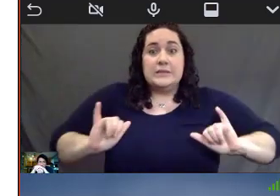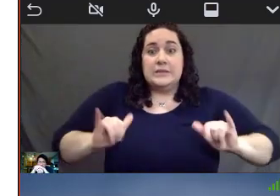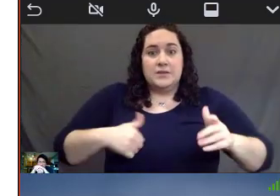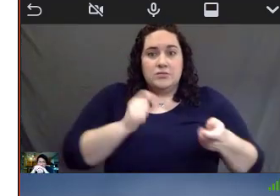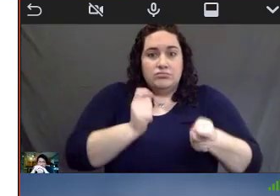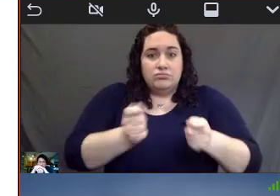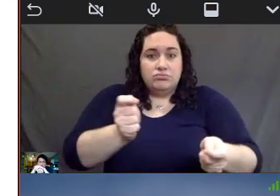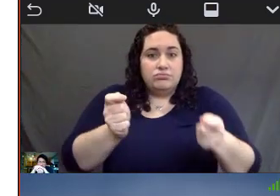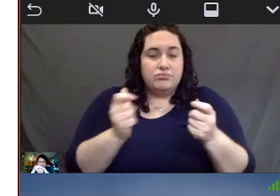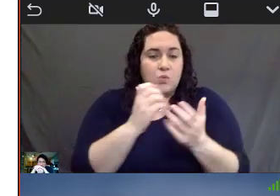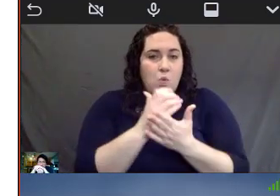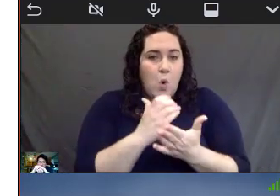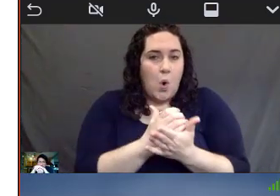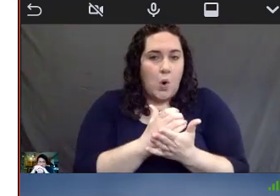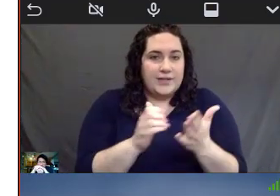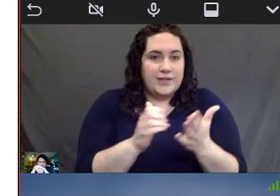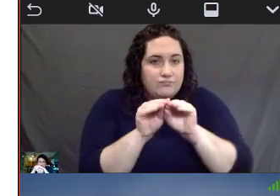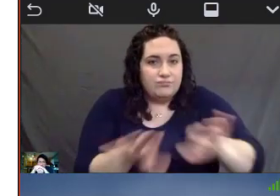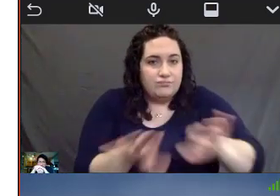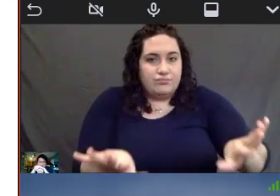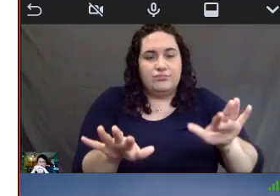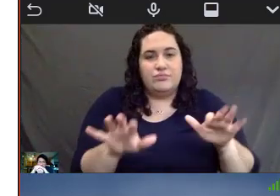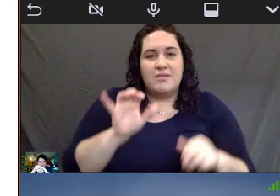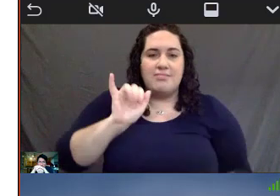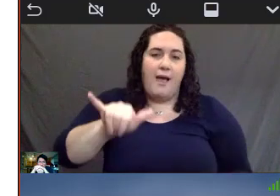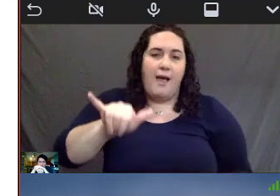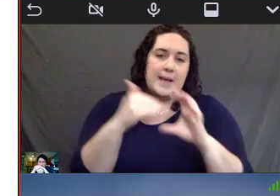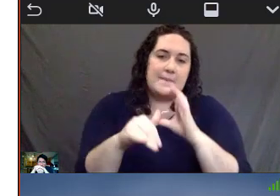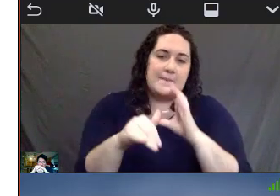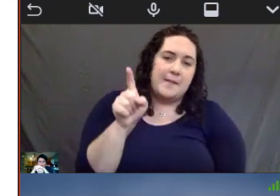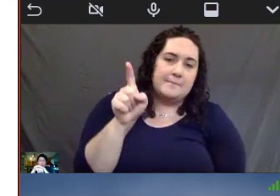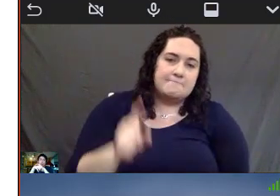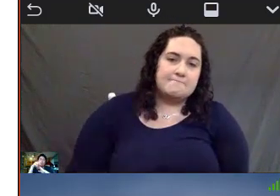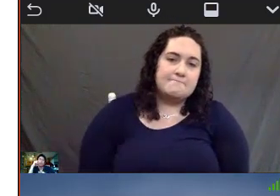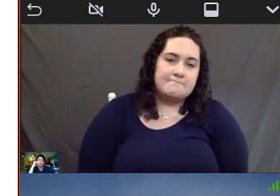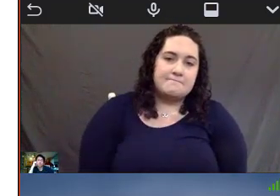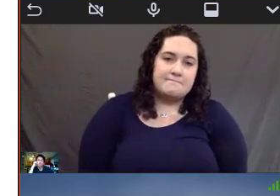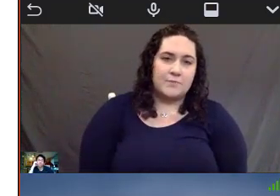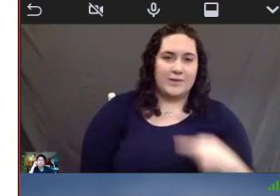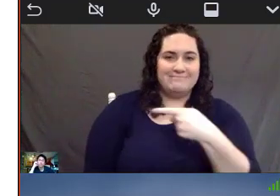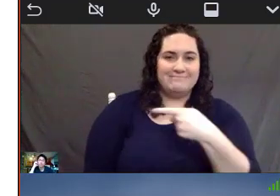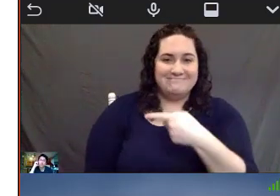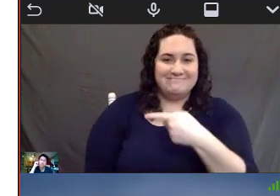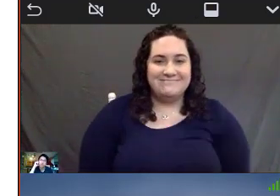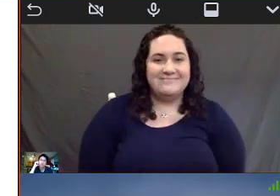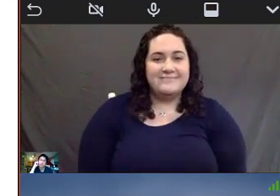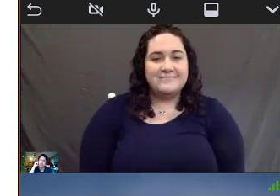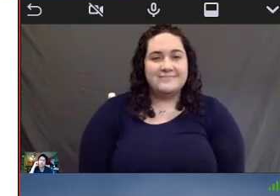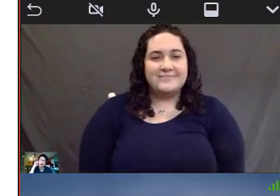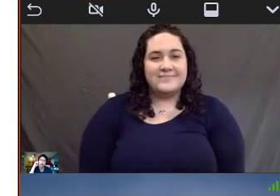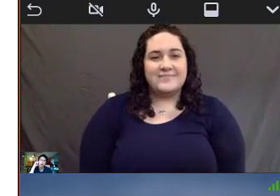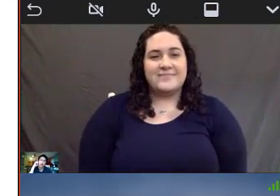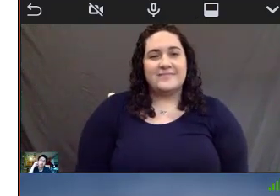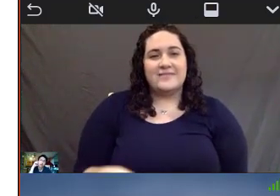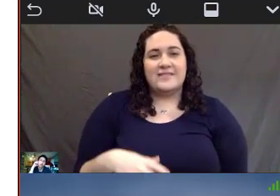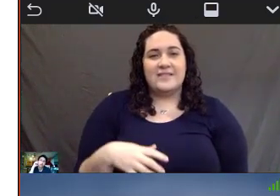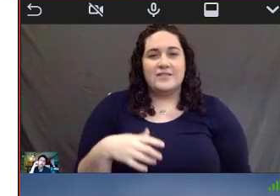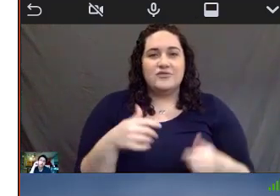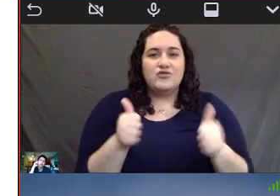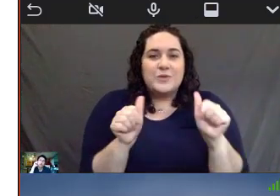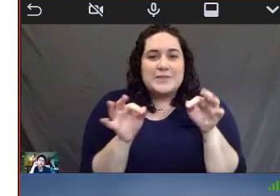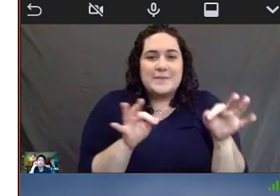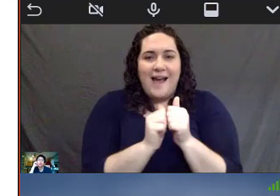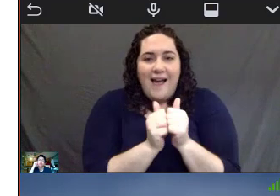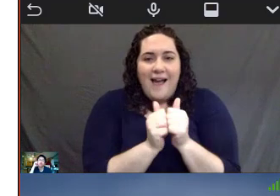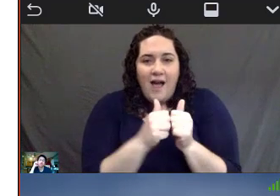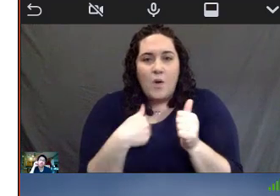our plans are, including how we're going to try to deliver content like in these videos here. We delayed